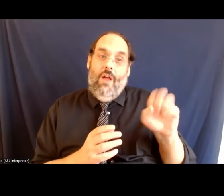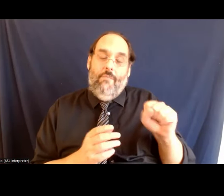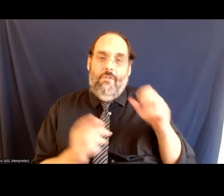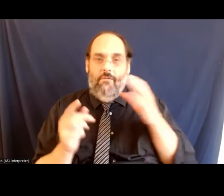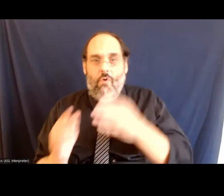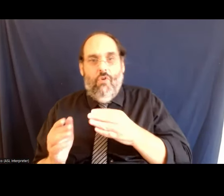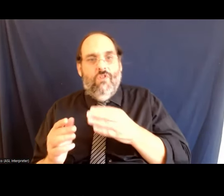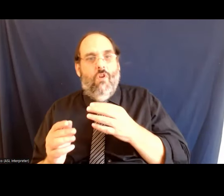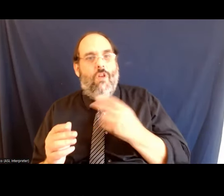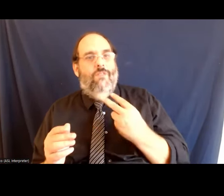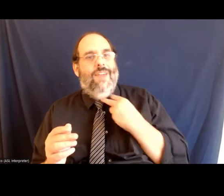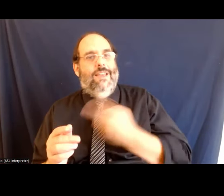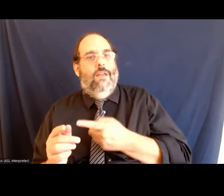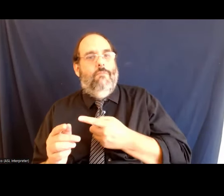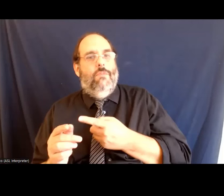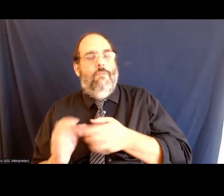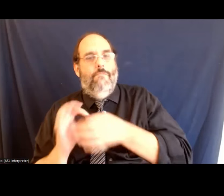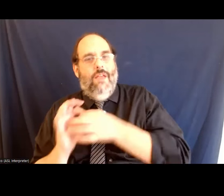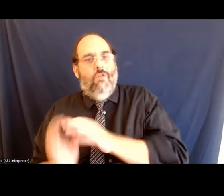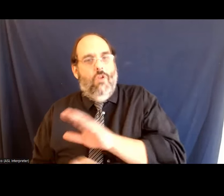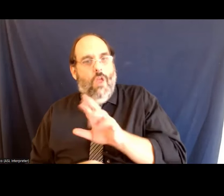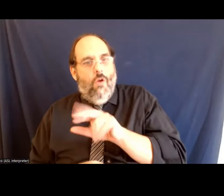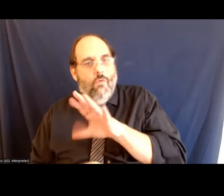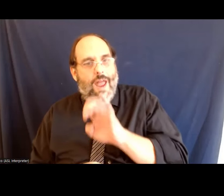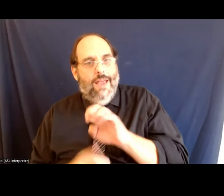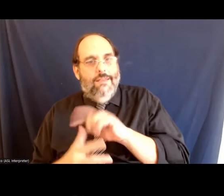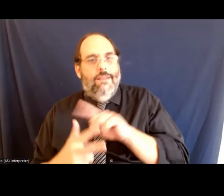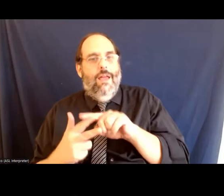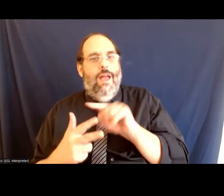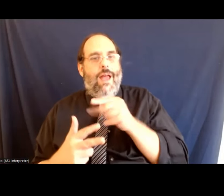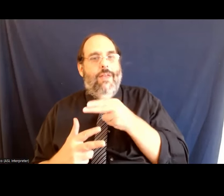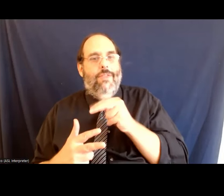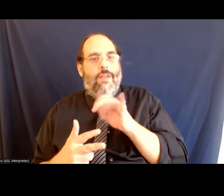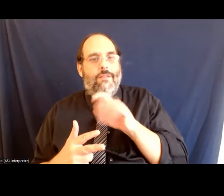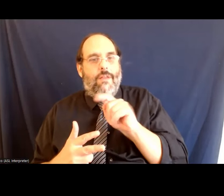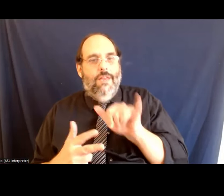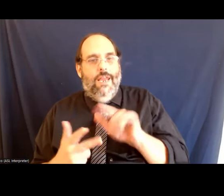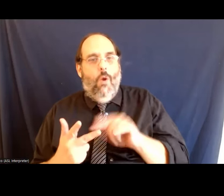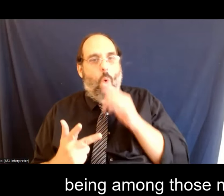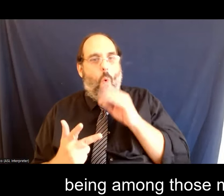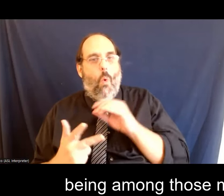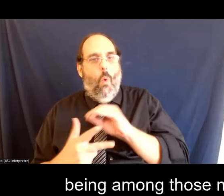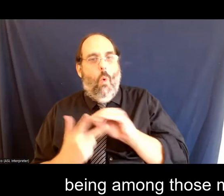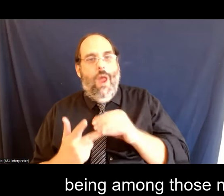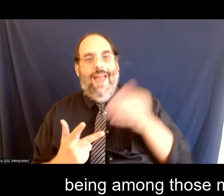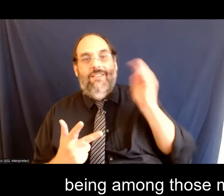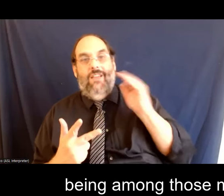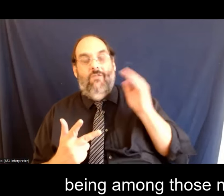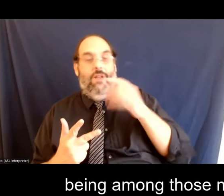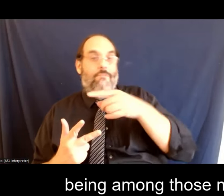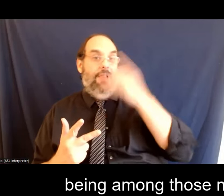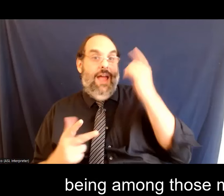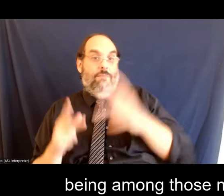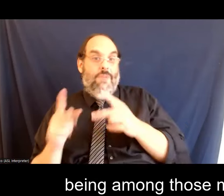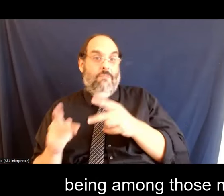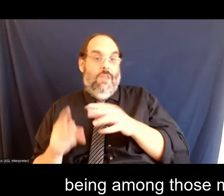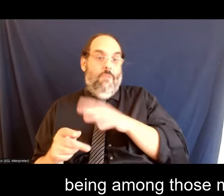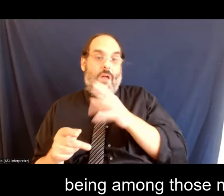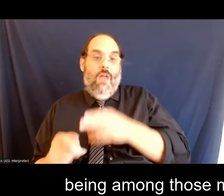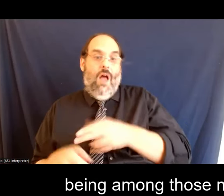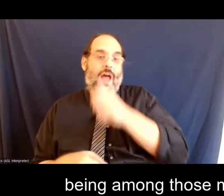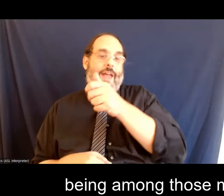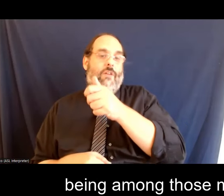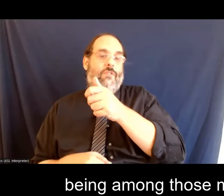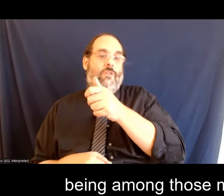victims based on their race, ethnicity, or ancestry, with Black people being among those